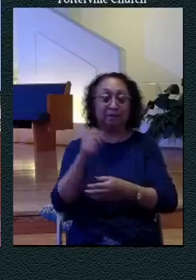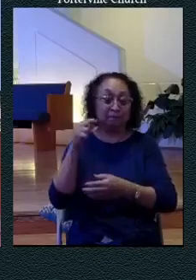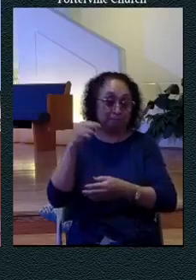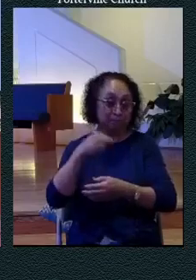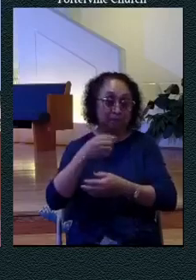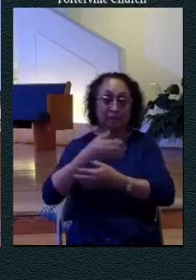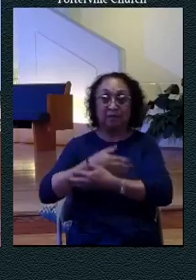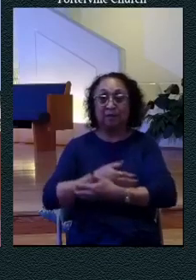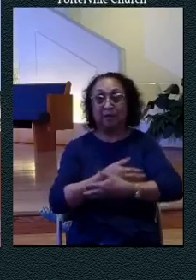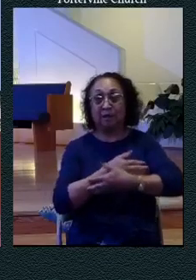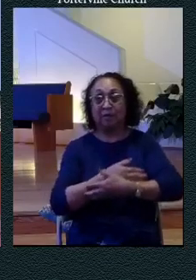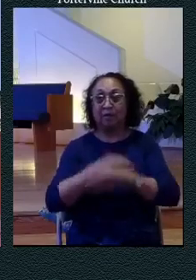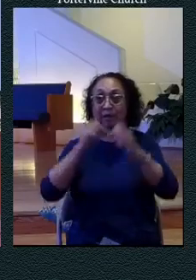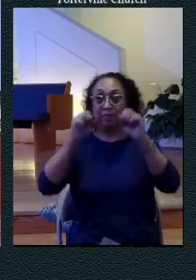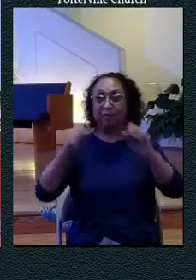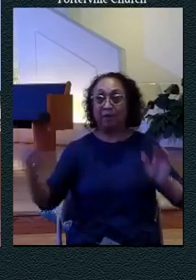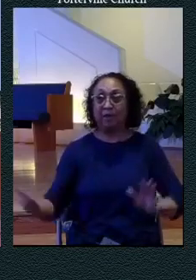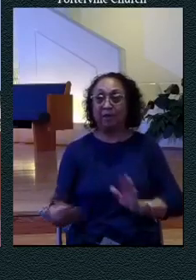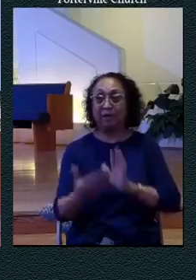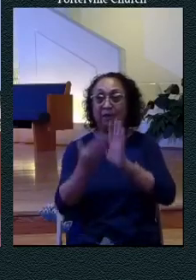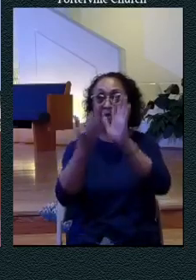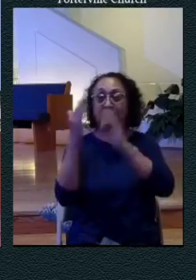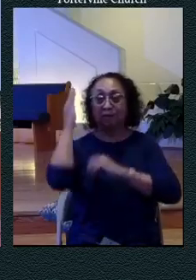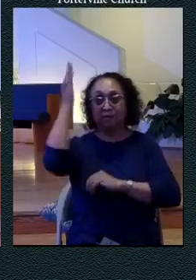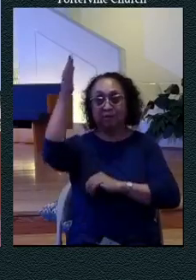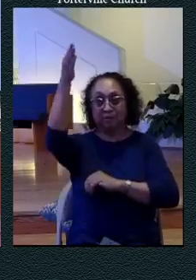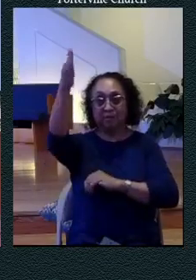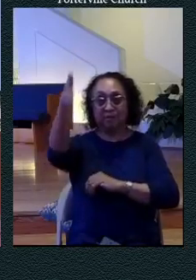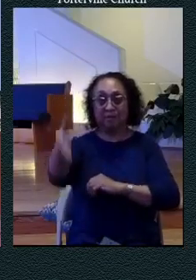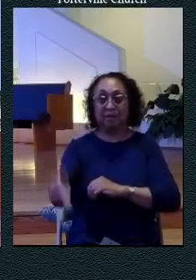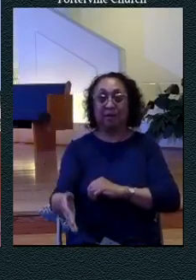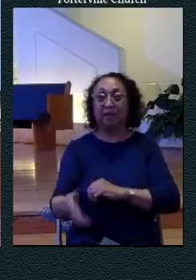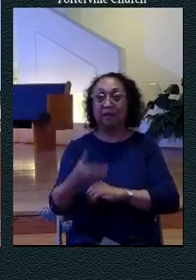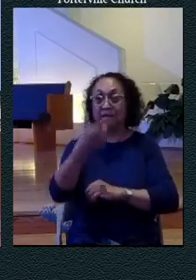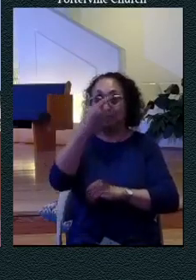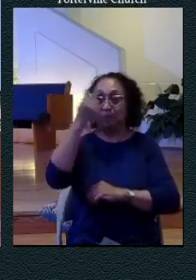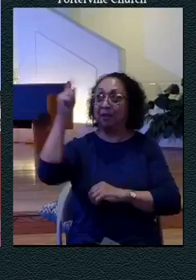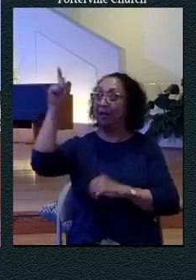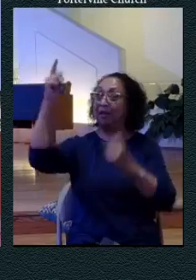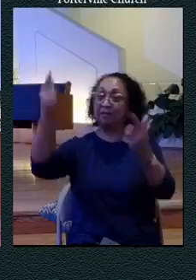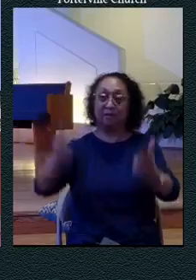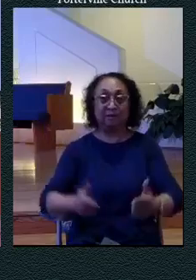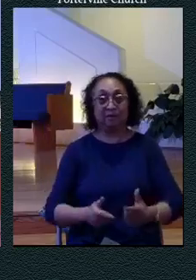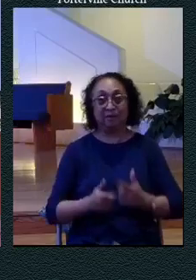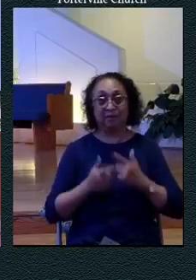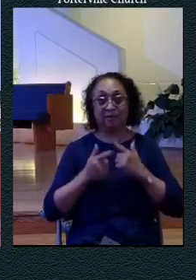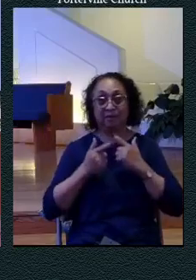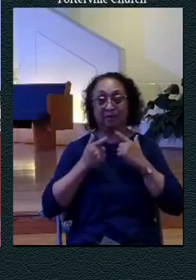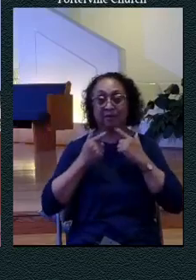assurance. This child can face uncertain days because he